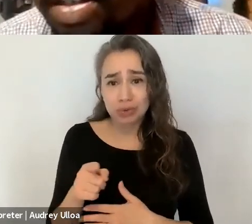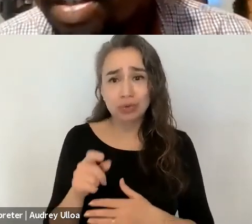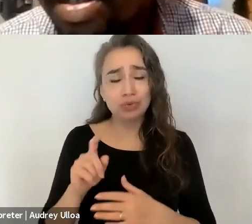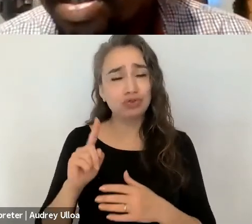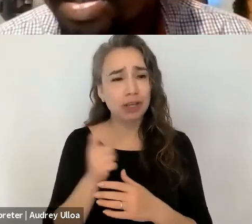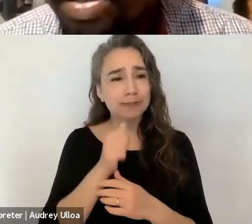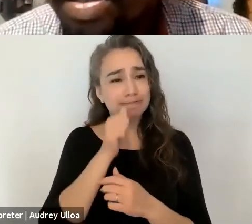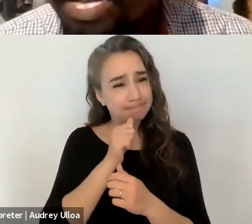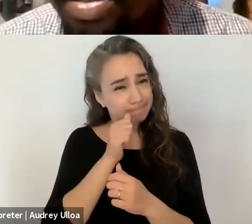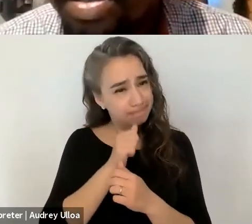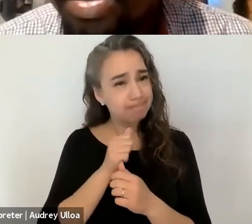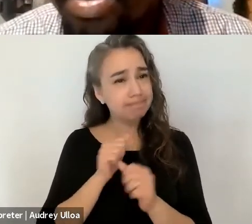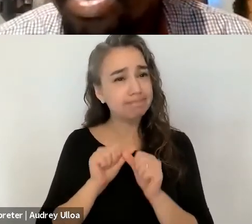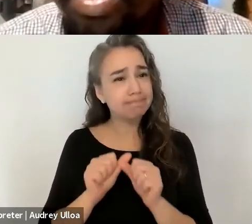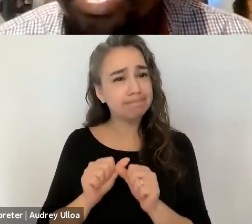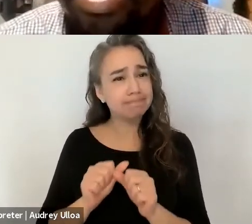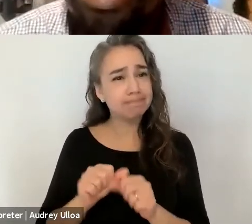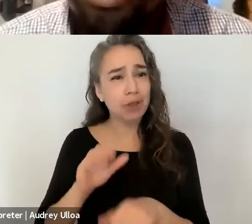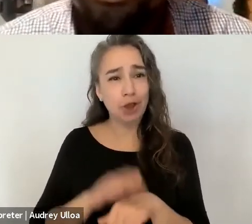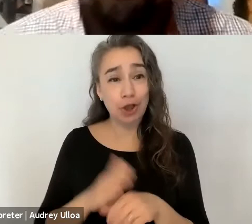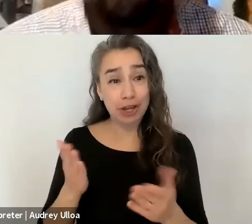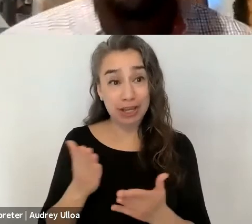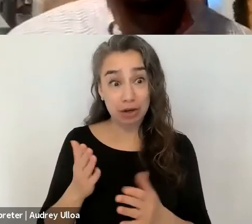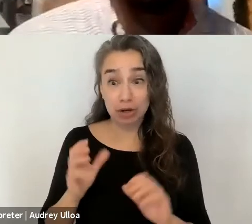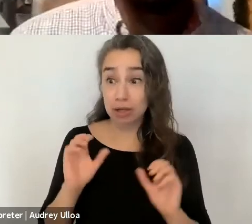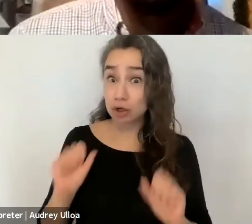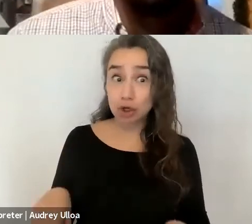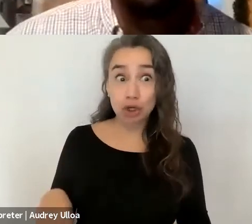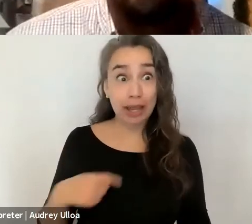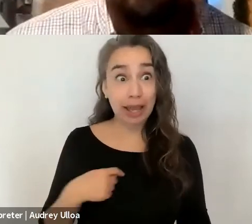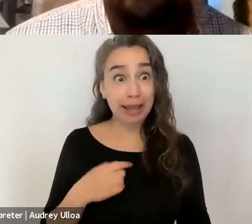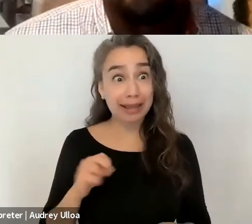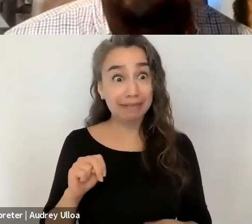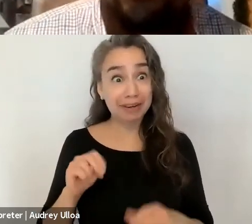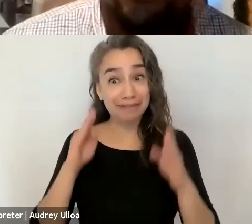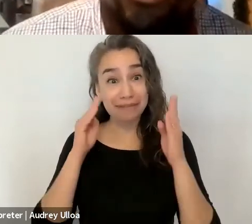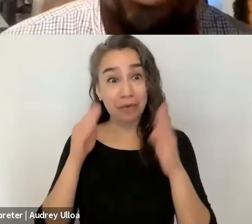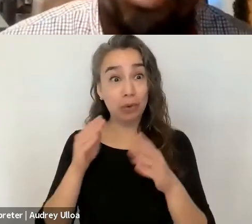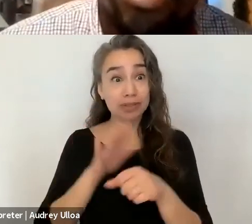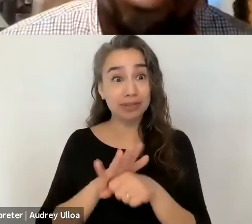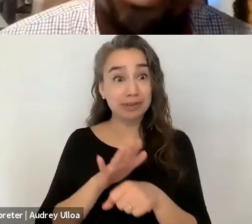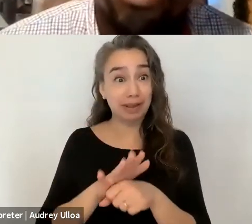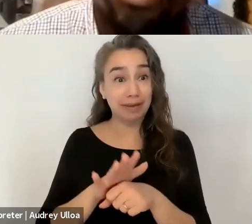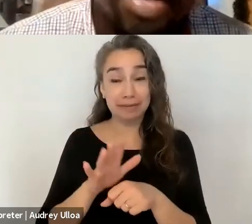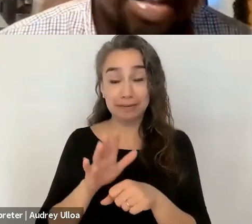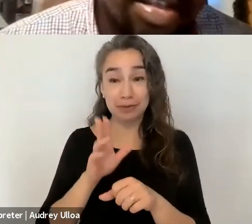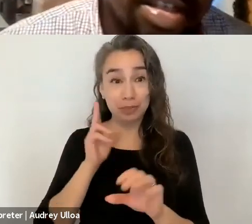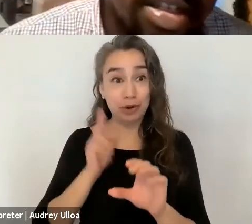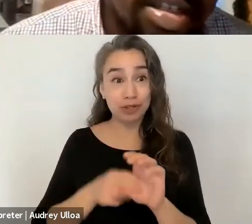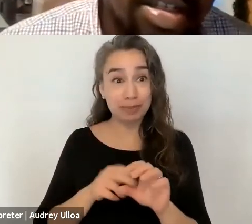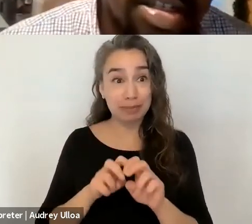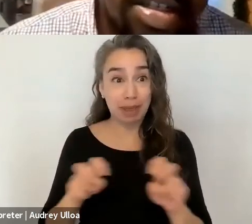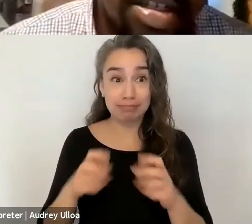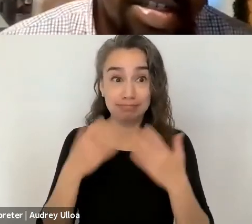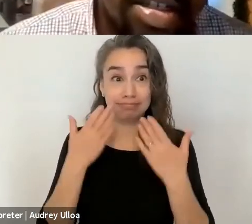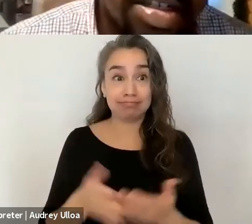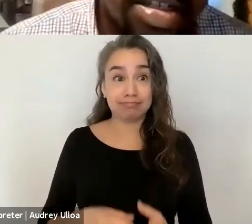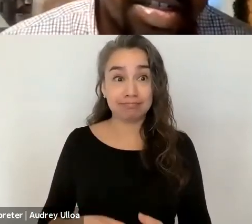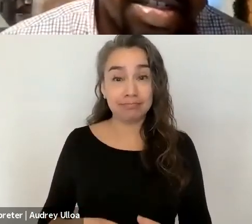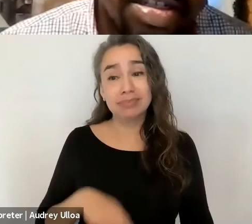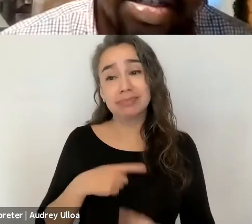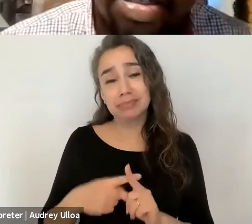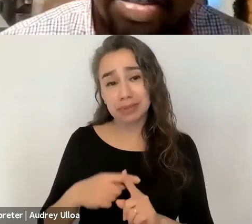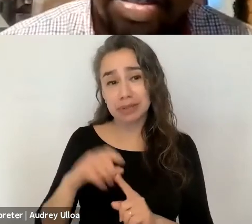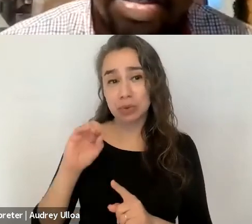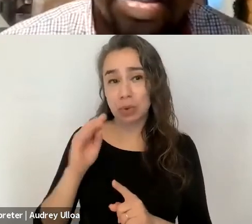being on here. I can't say that I would be able to even focus enough to do a panel. And he's also had some other